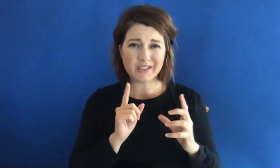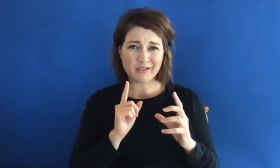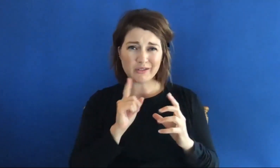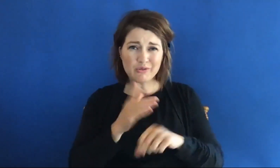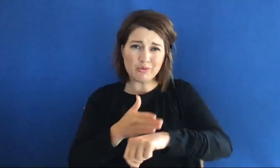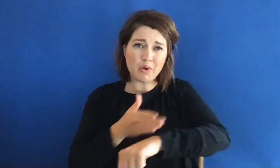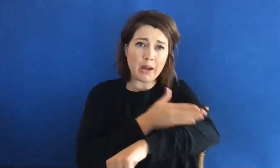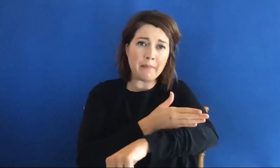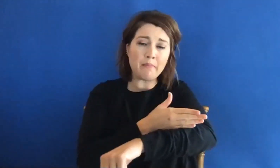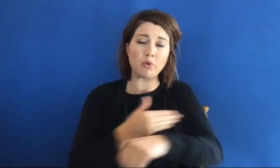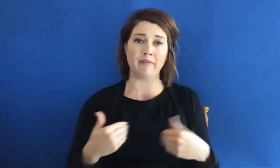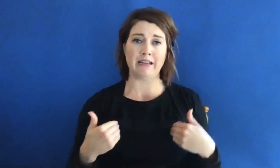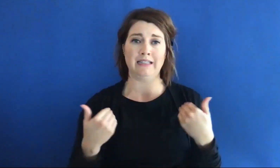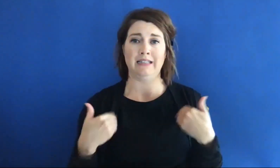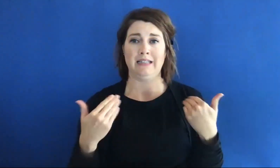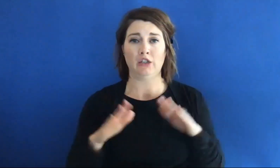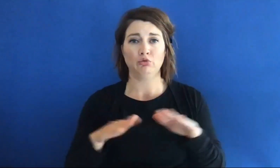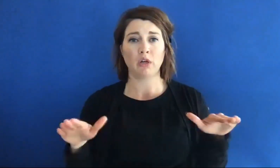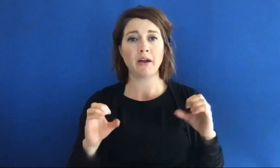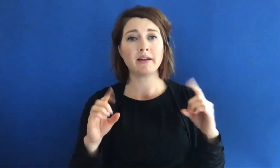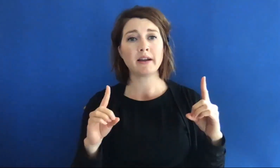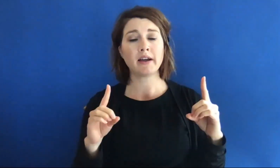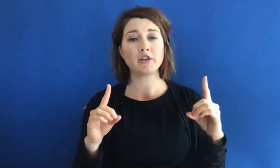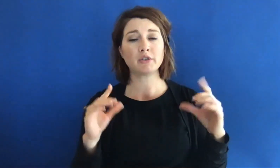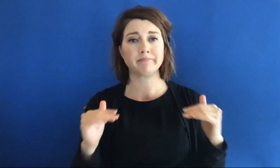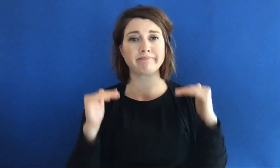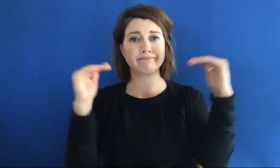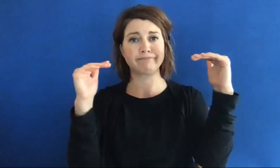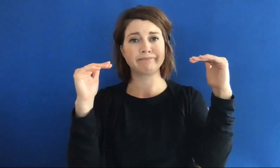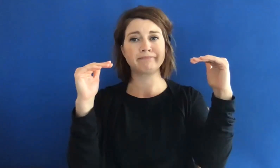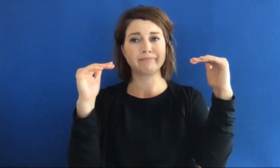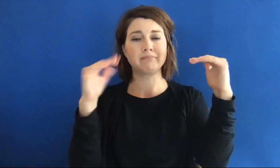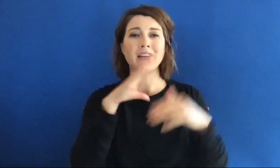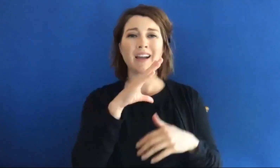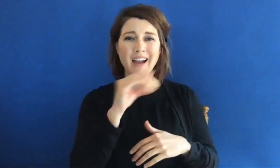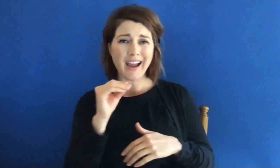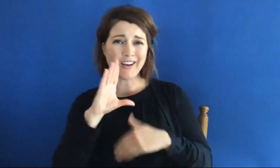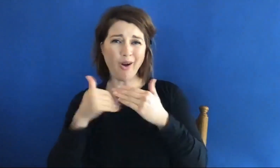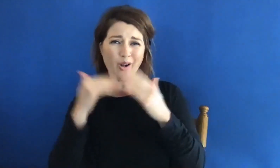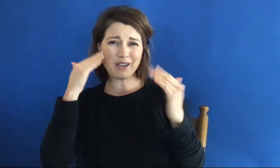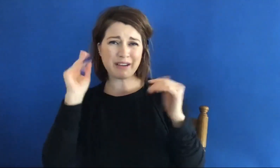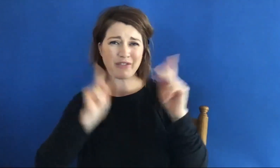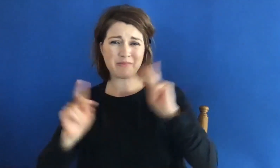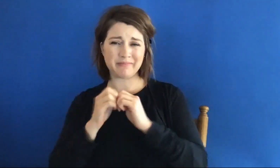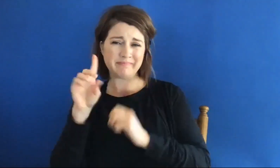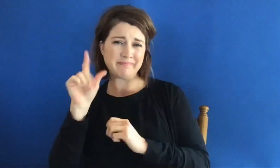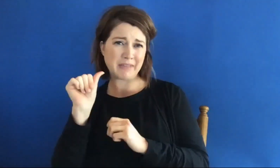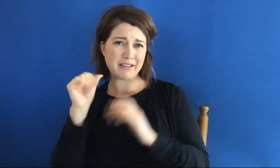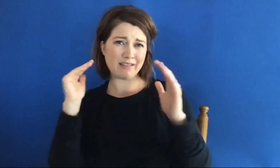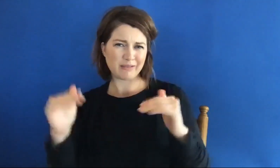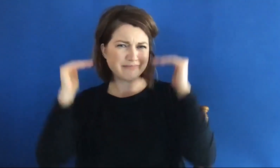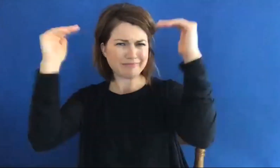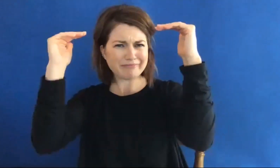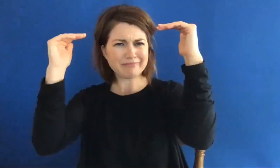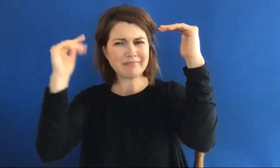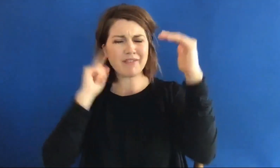educational, and employment outcomes, and to raise expectations for all people with disabilities, their families, their communities, and the